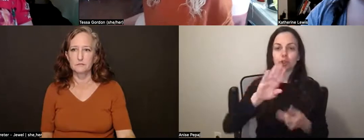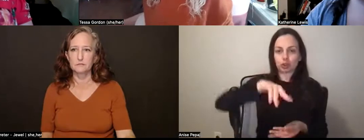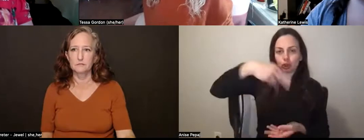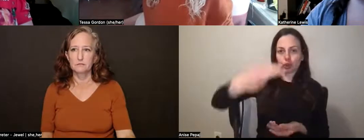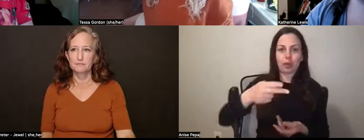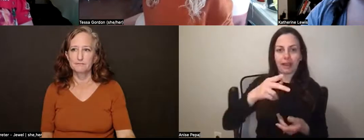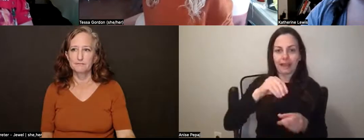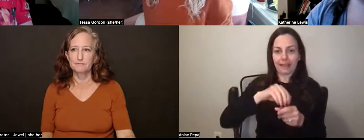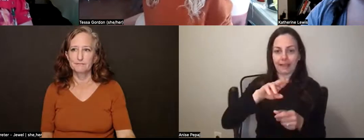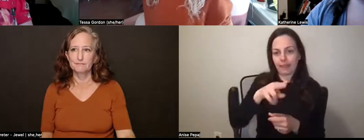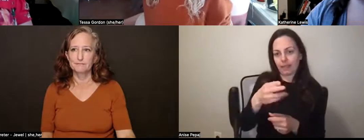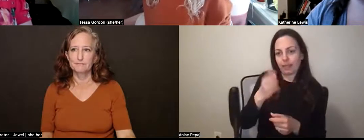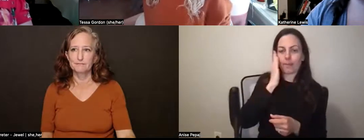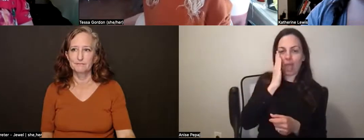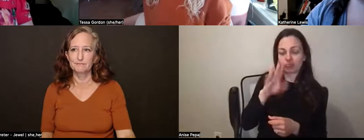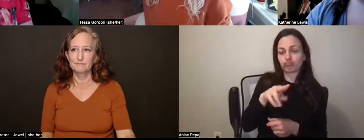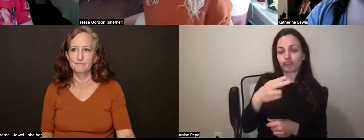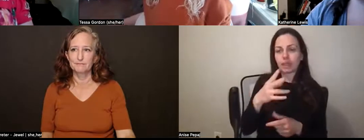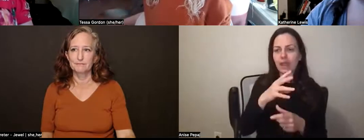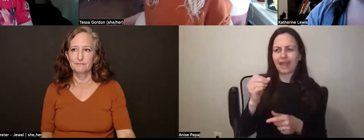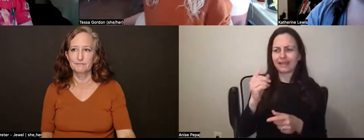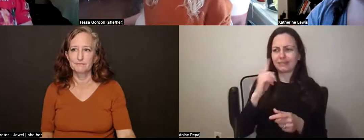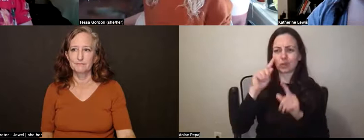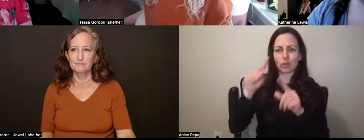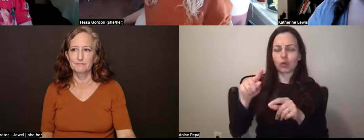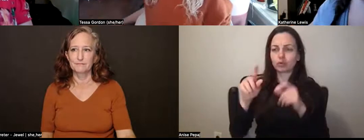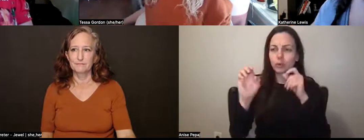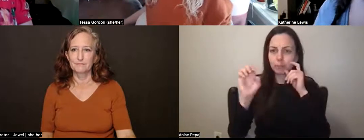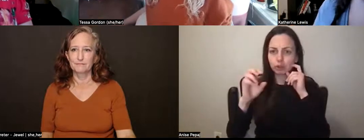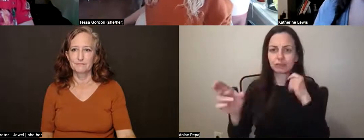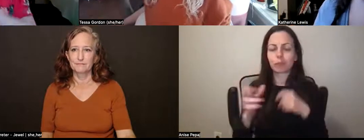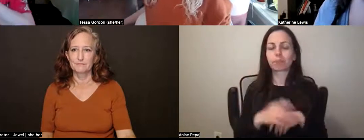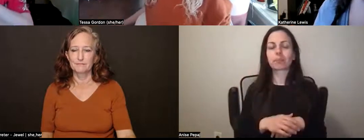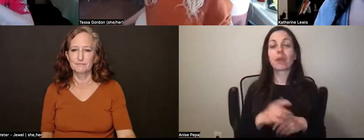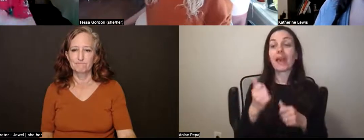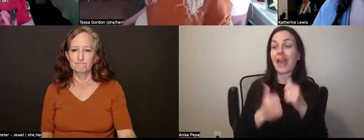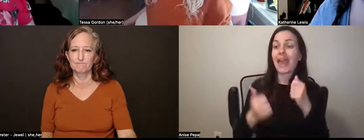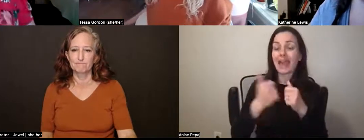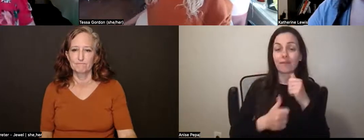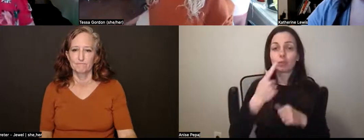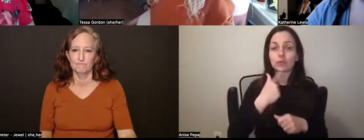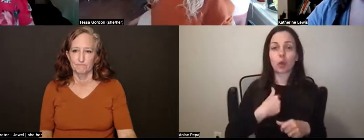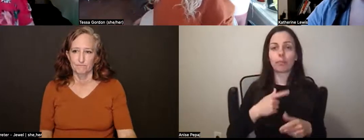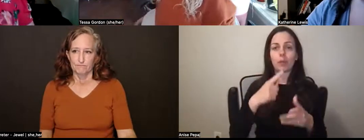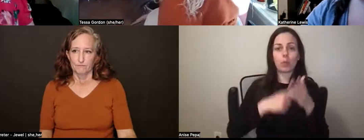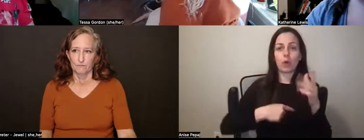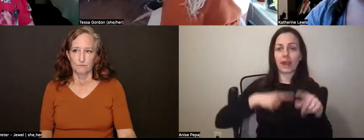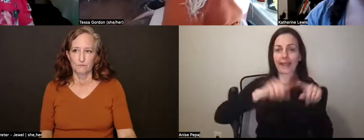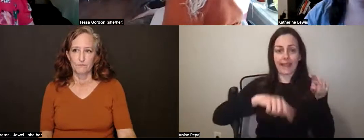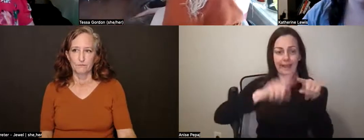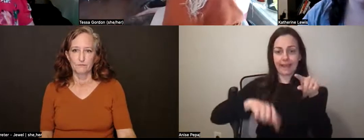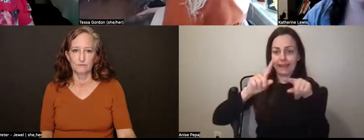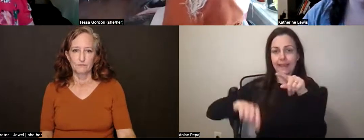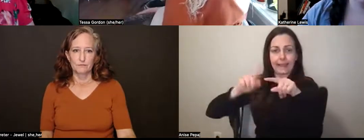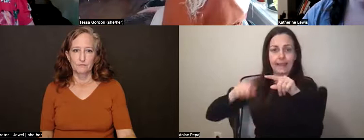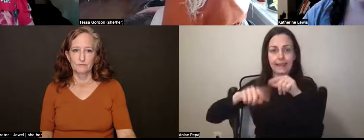And I started to listen to all the things that everyone was telling me that I could not do. And I was starting to lose the piece